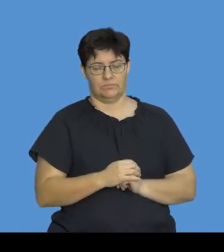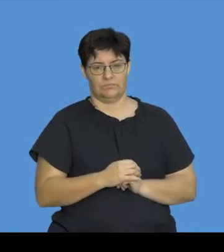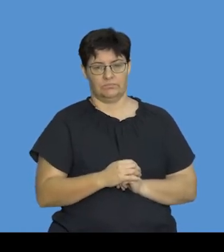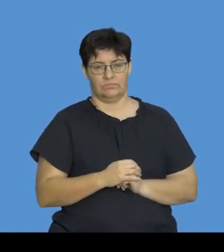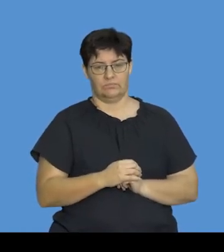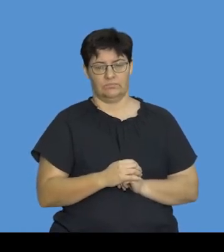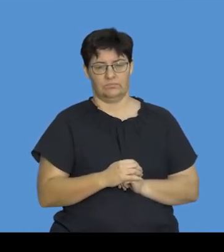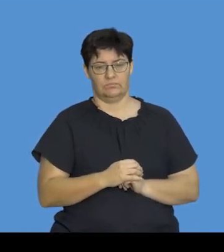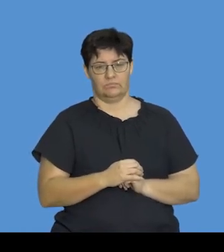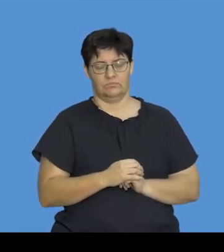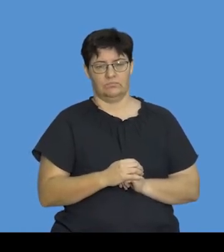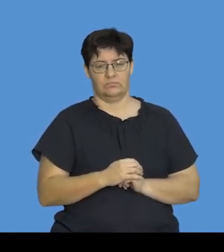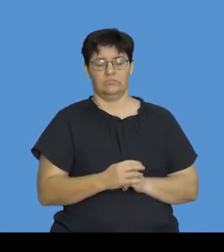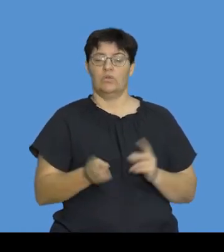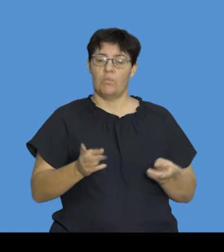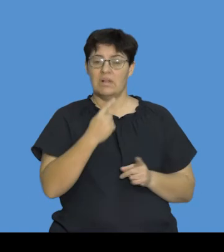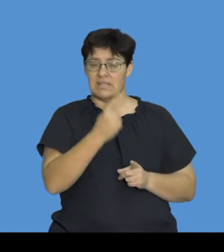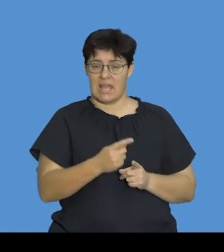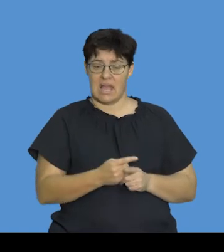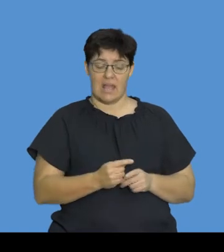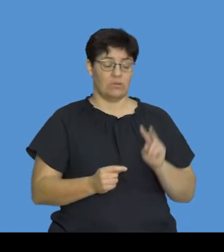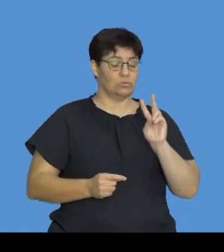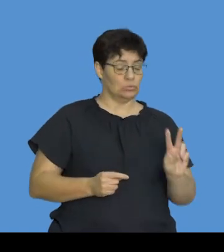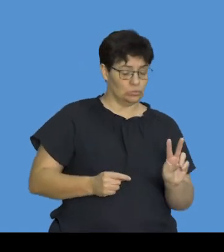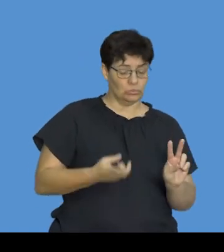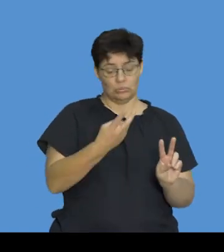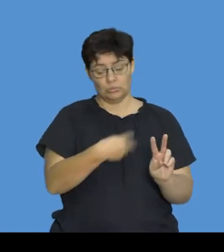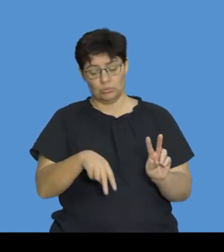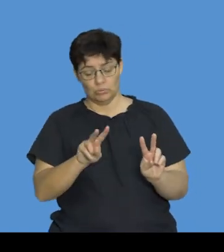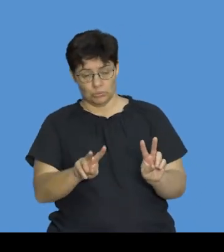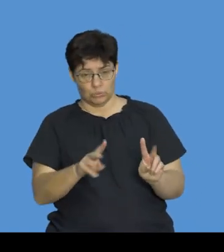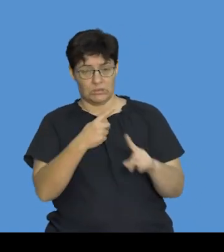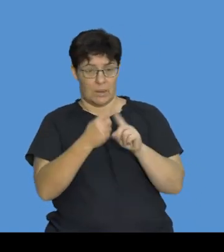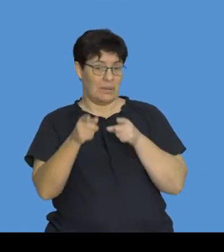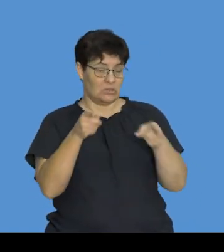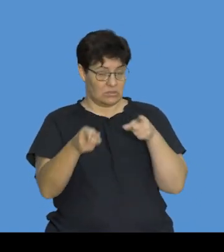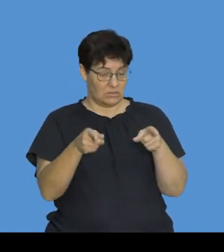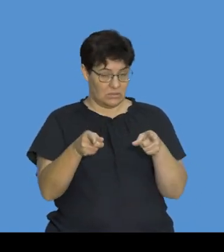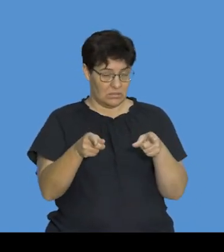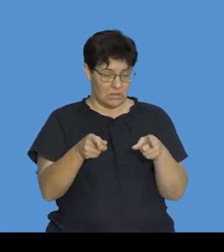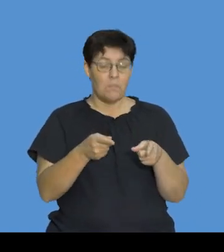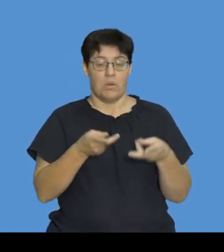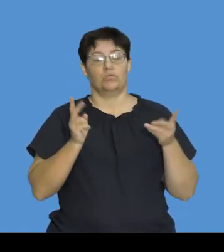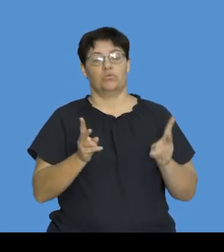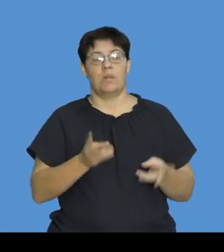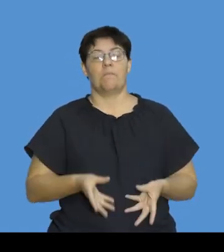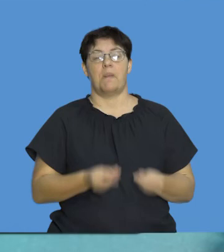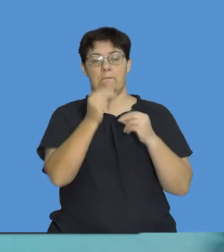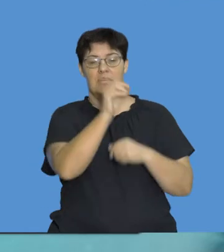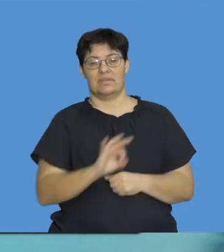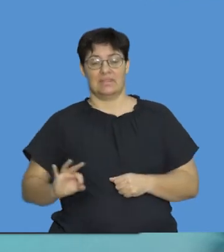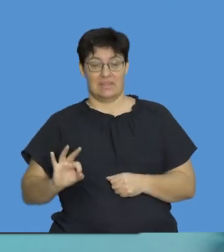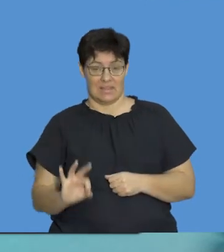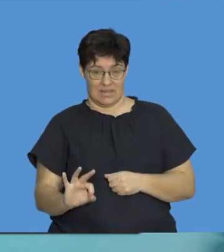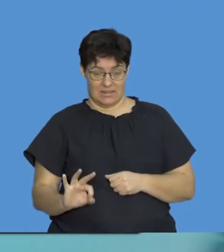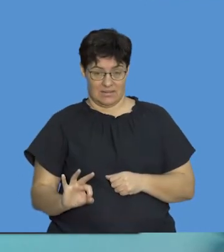Now, generally we said that if I multiply a binomial and a binomial, we then get a trinomial.